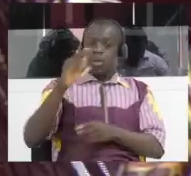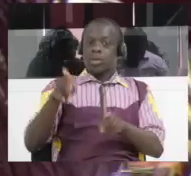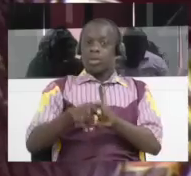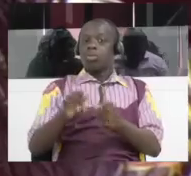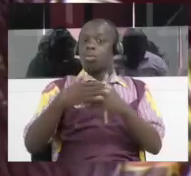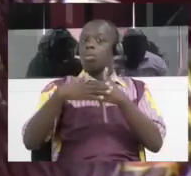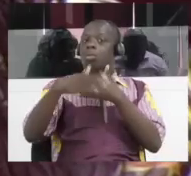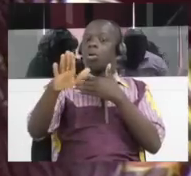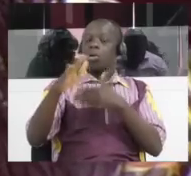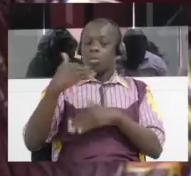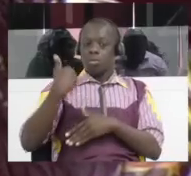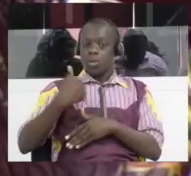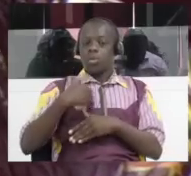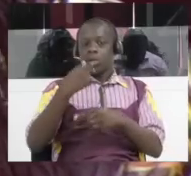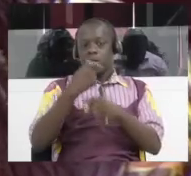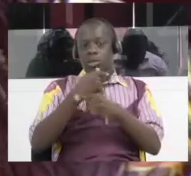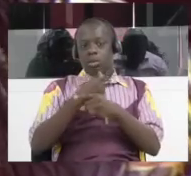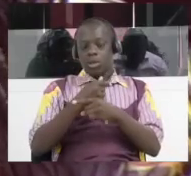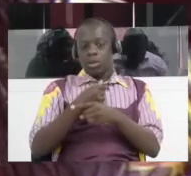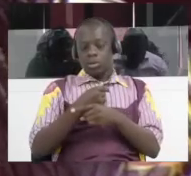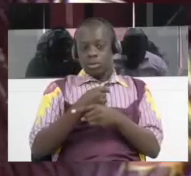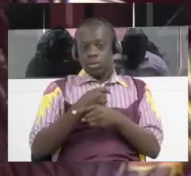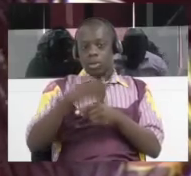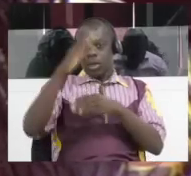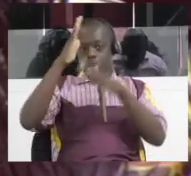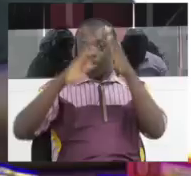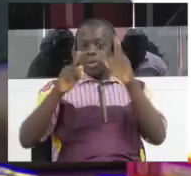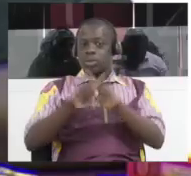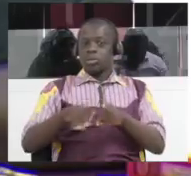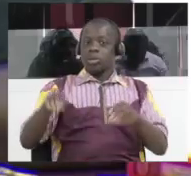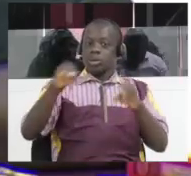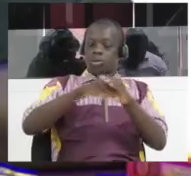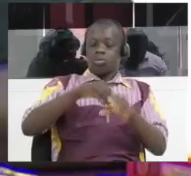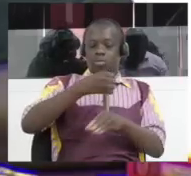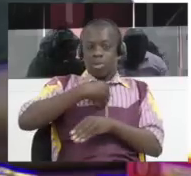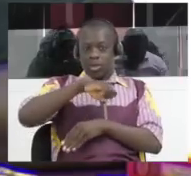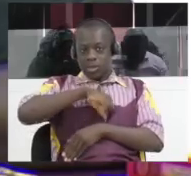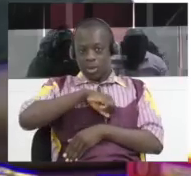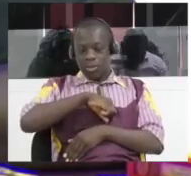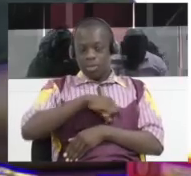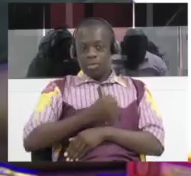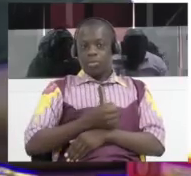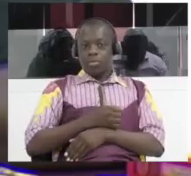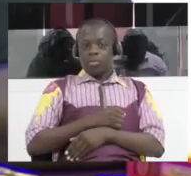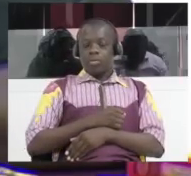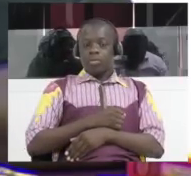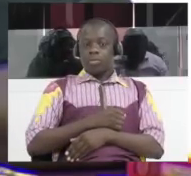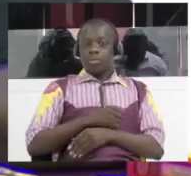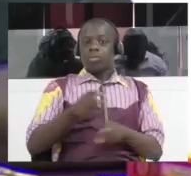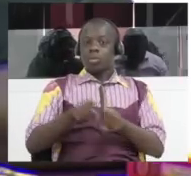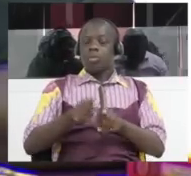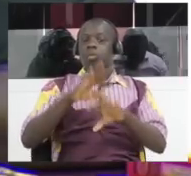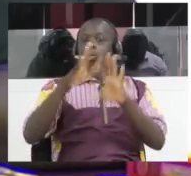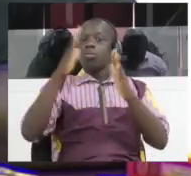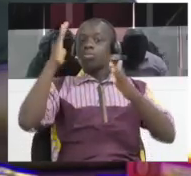knowledge, the majority of the Gambian officers, and that includes the likes of myself, you